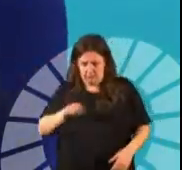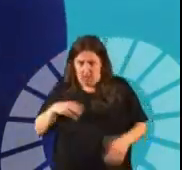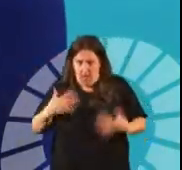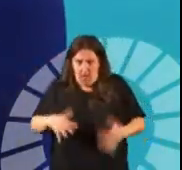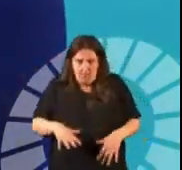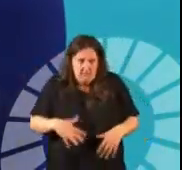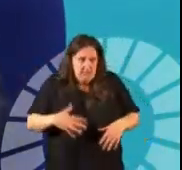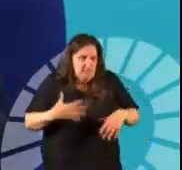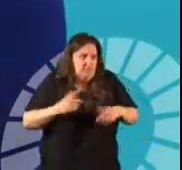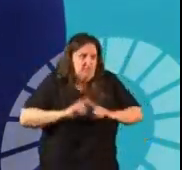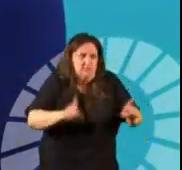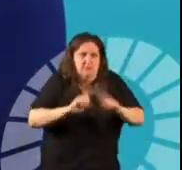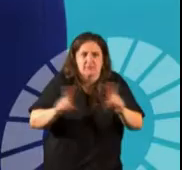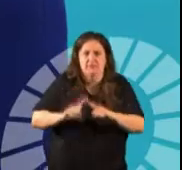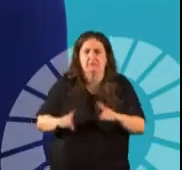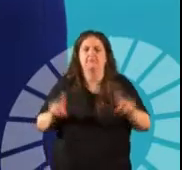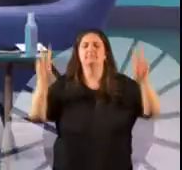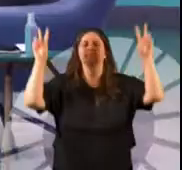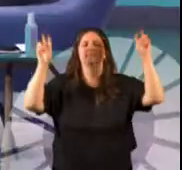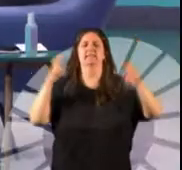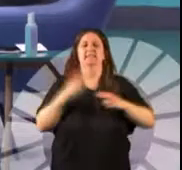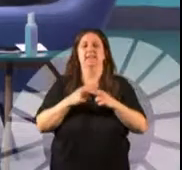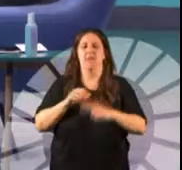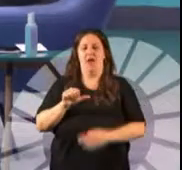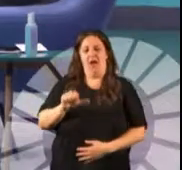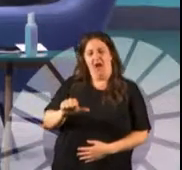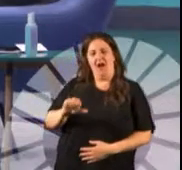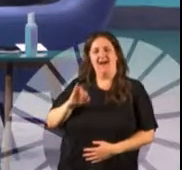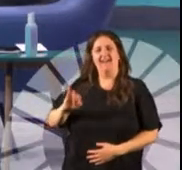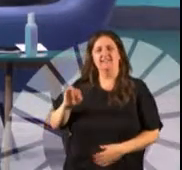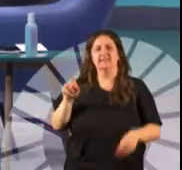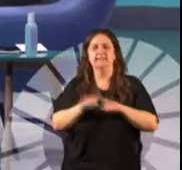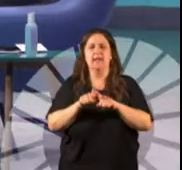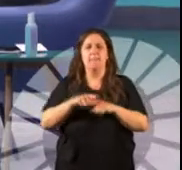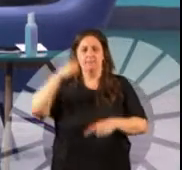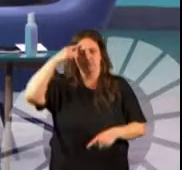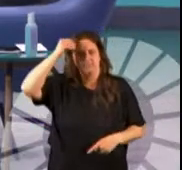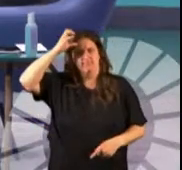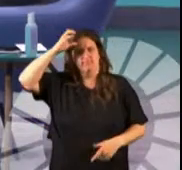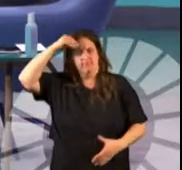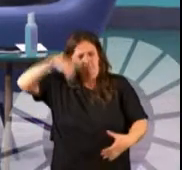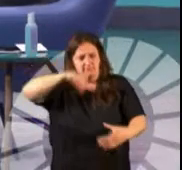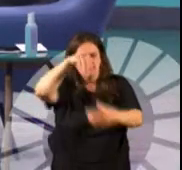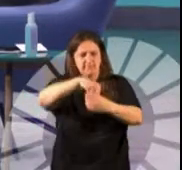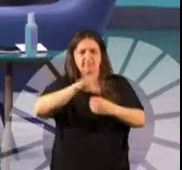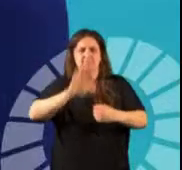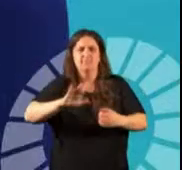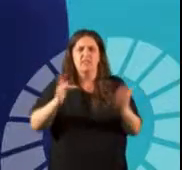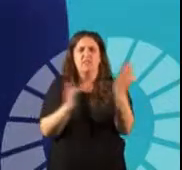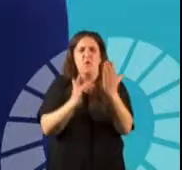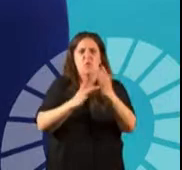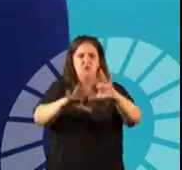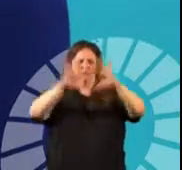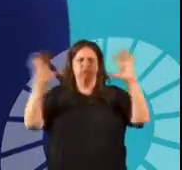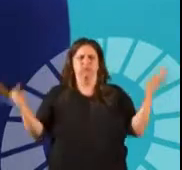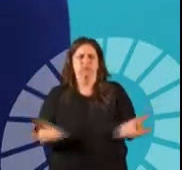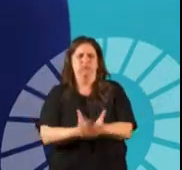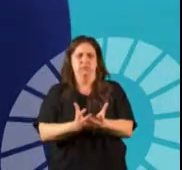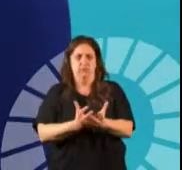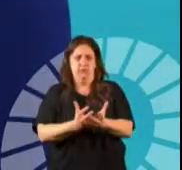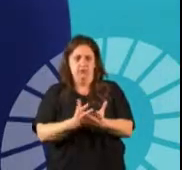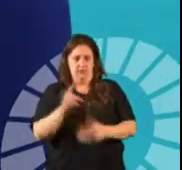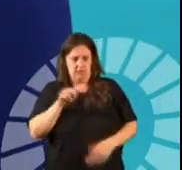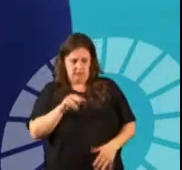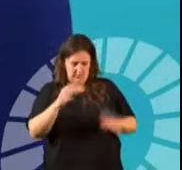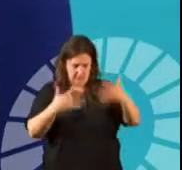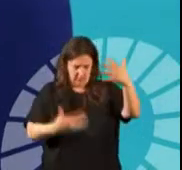developed using artificial intelligence and all other tools that we have in our digital economy, there's a bias. There's a very clear